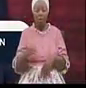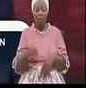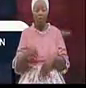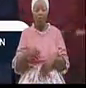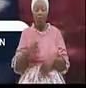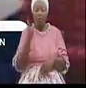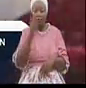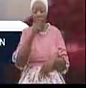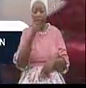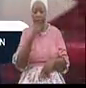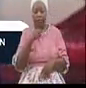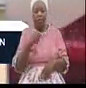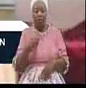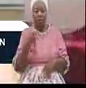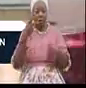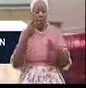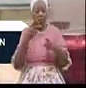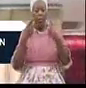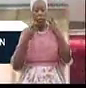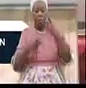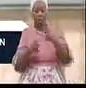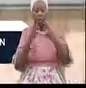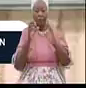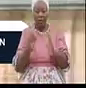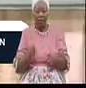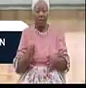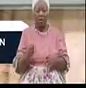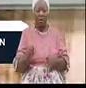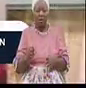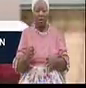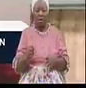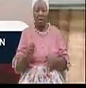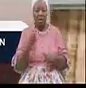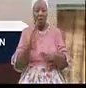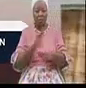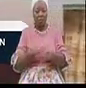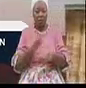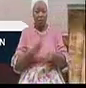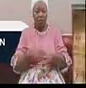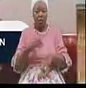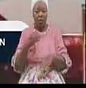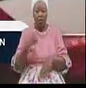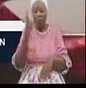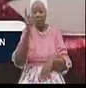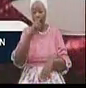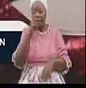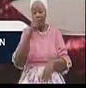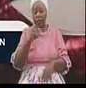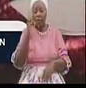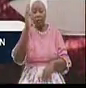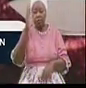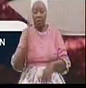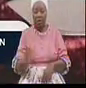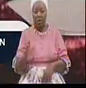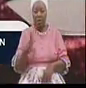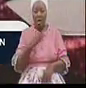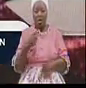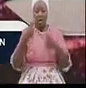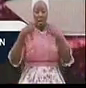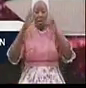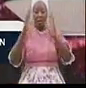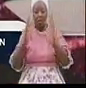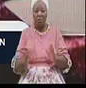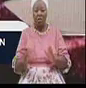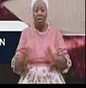Beware of false preachers. Beware of false proclaimers. Beware